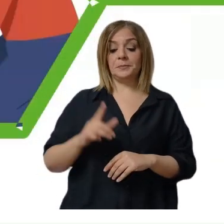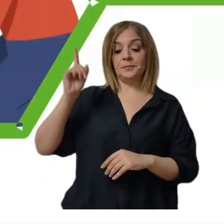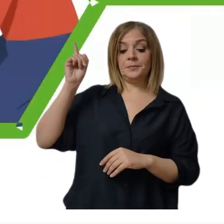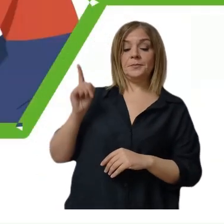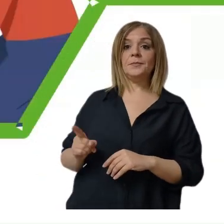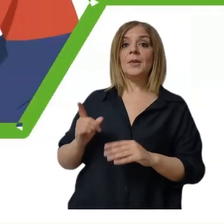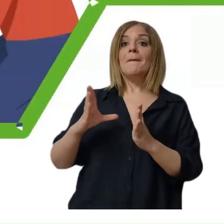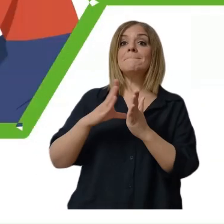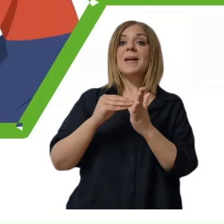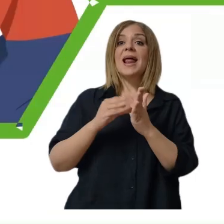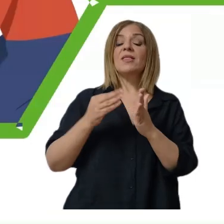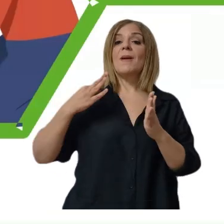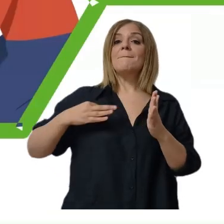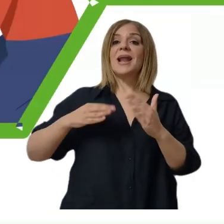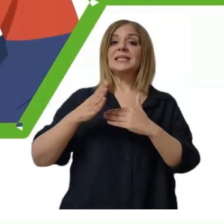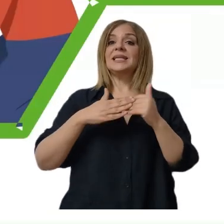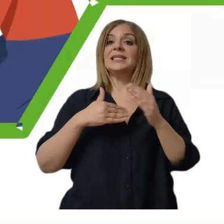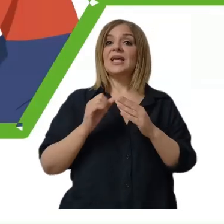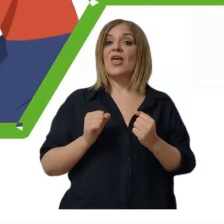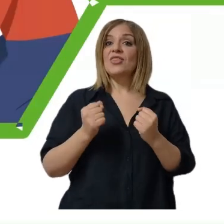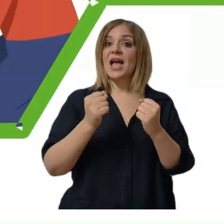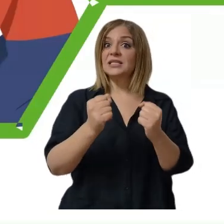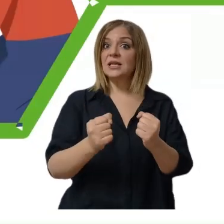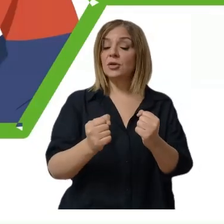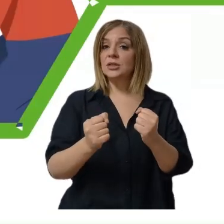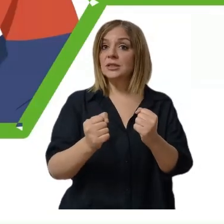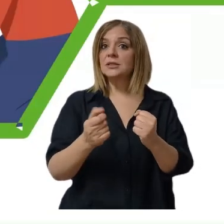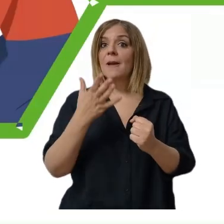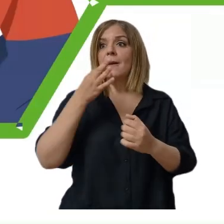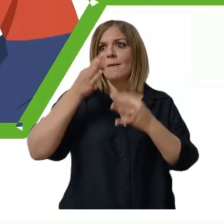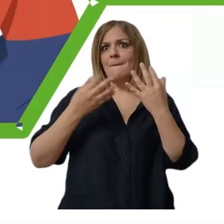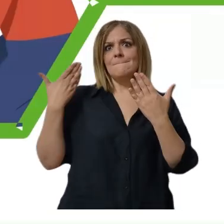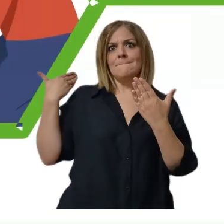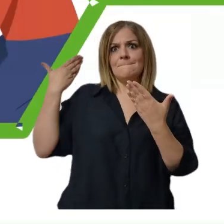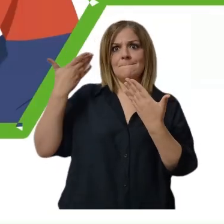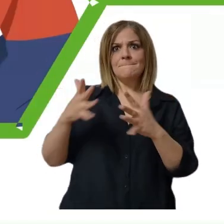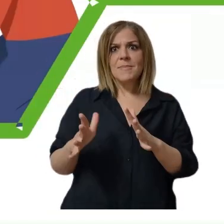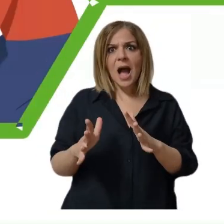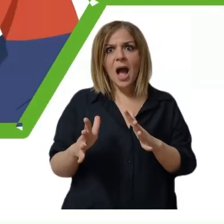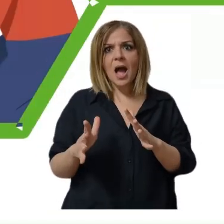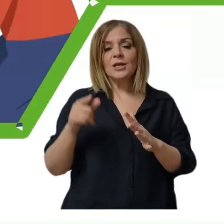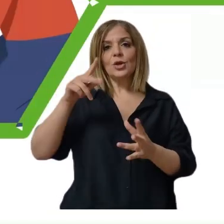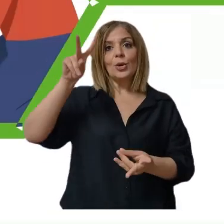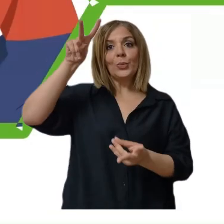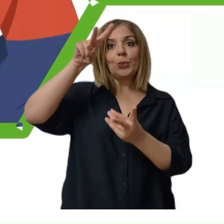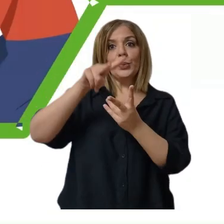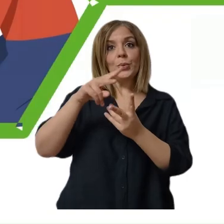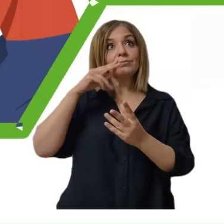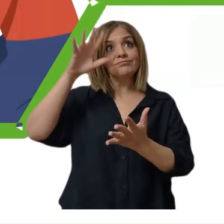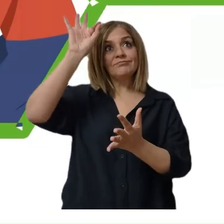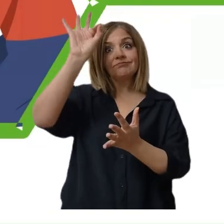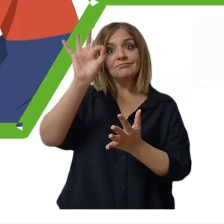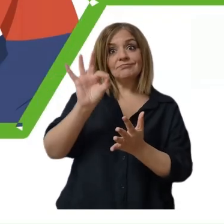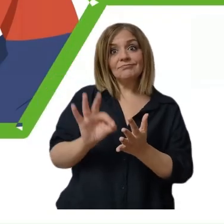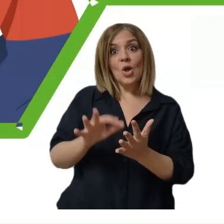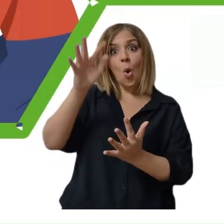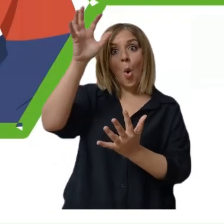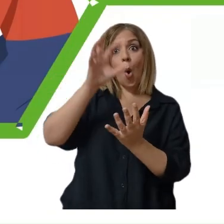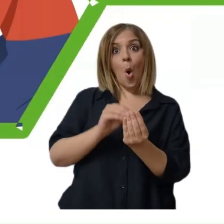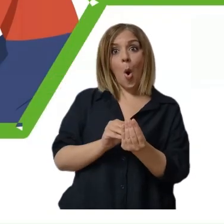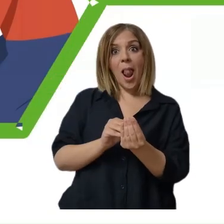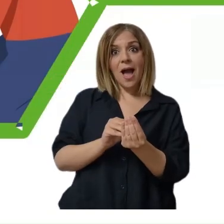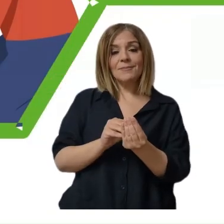Here are some examples of green skills that we already kind of discussed, but it's nice to see them